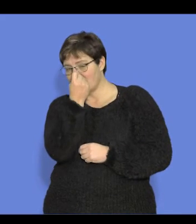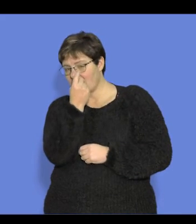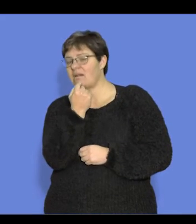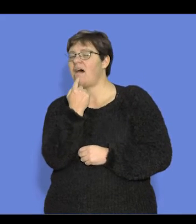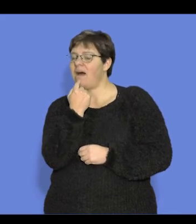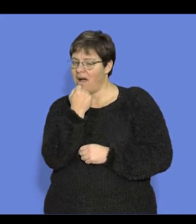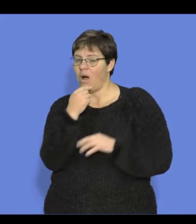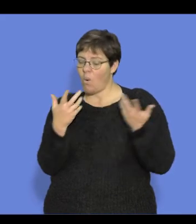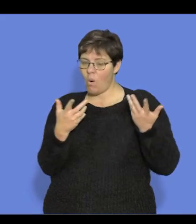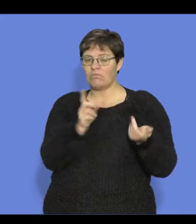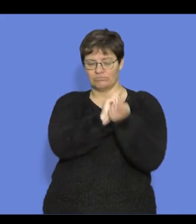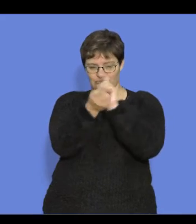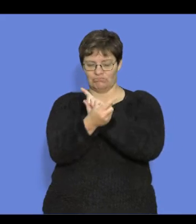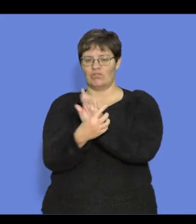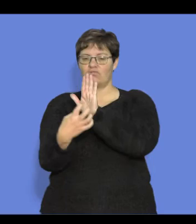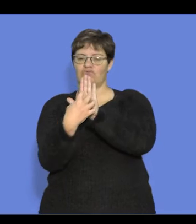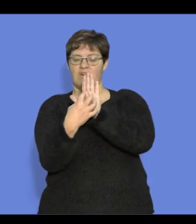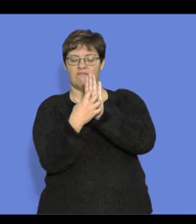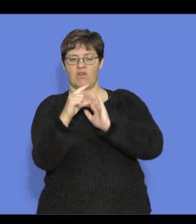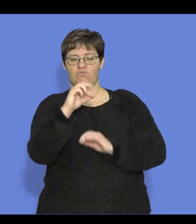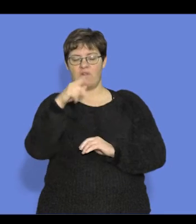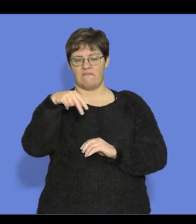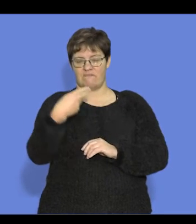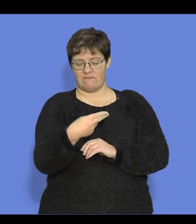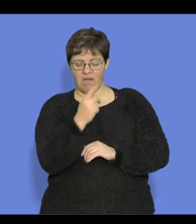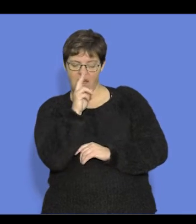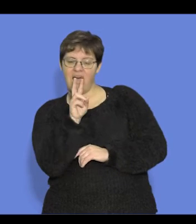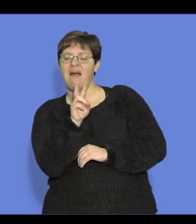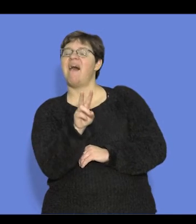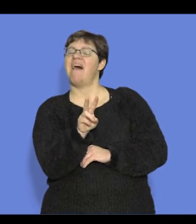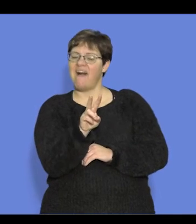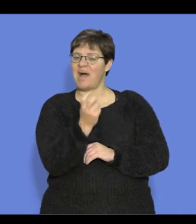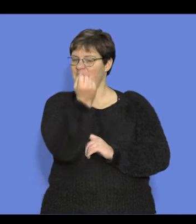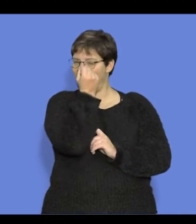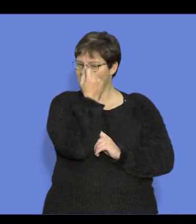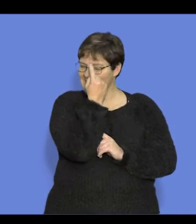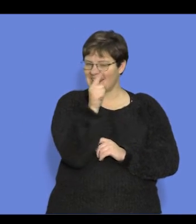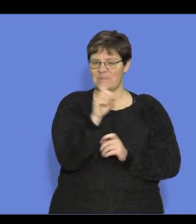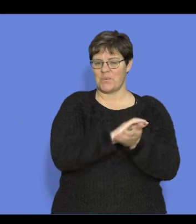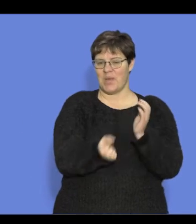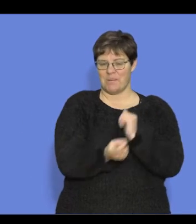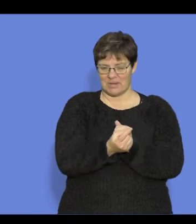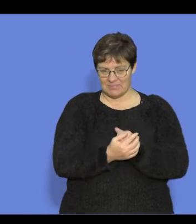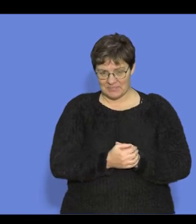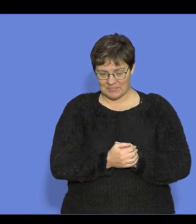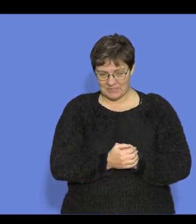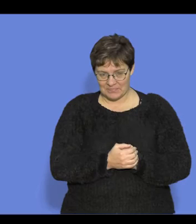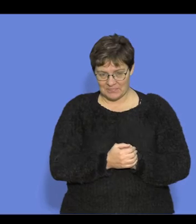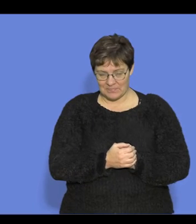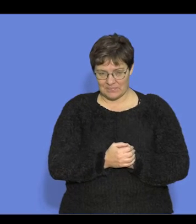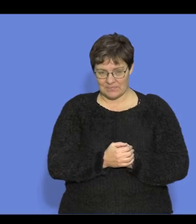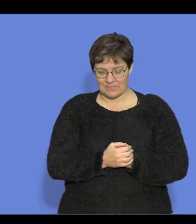a graph, which means you can look at the graph and you can understand how your experiment is